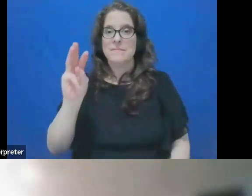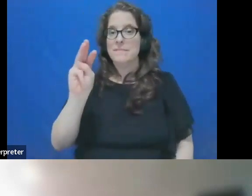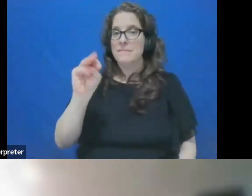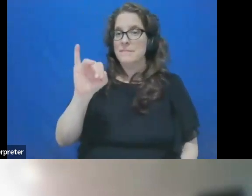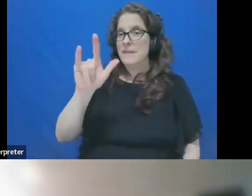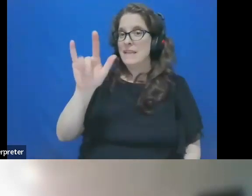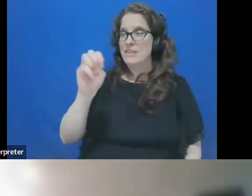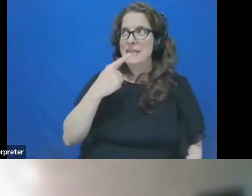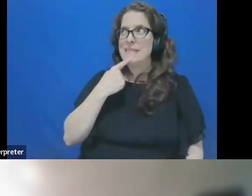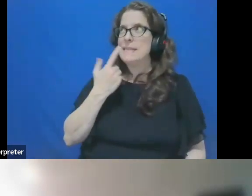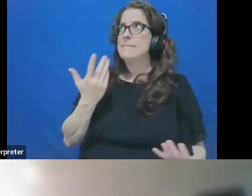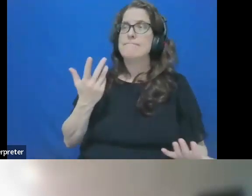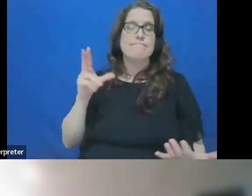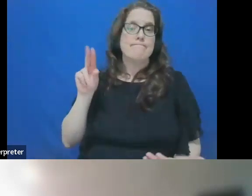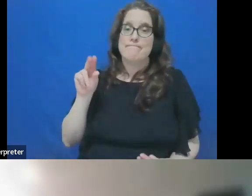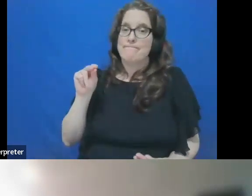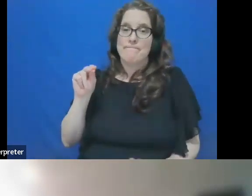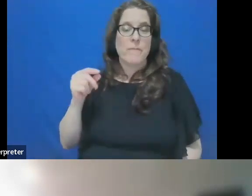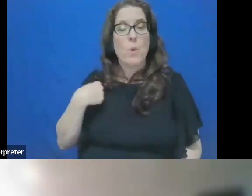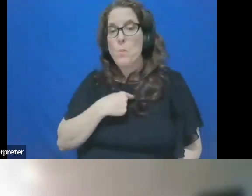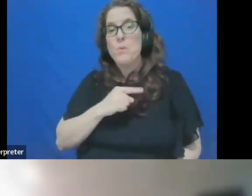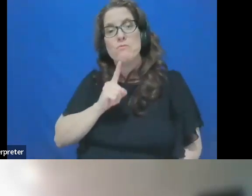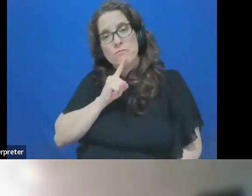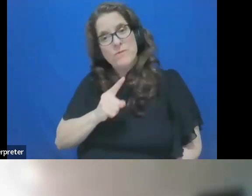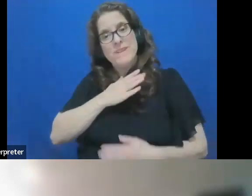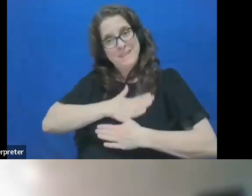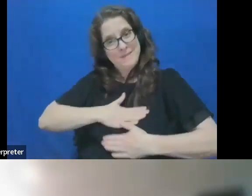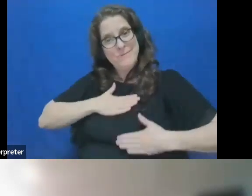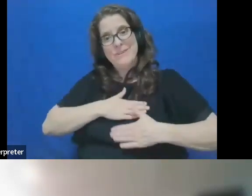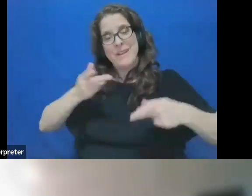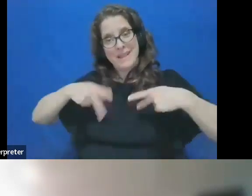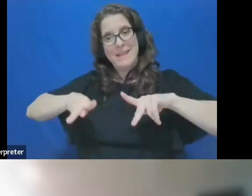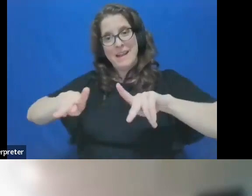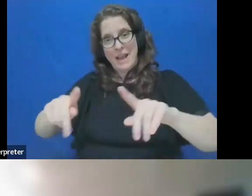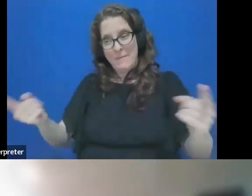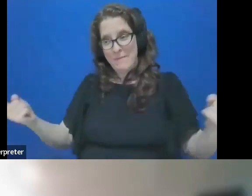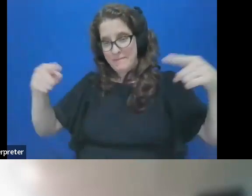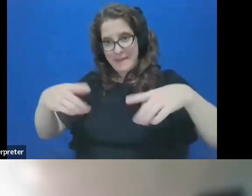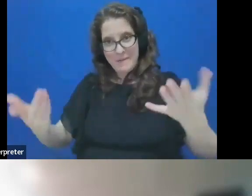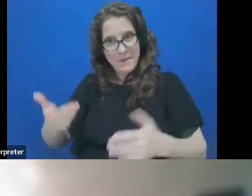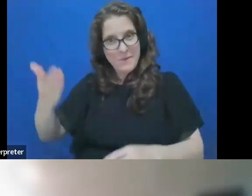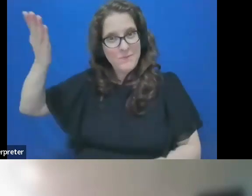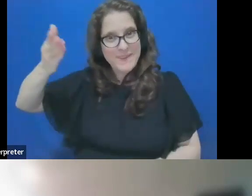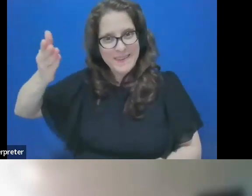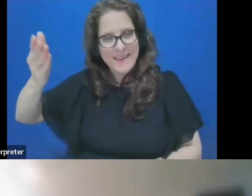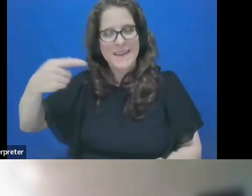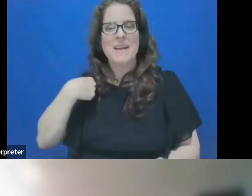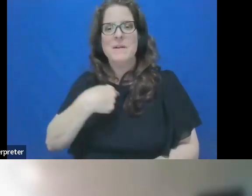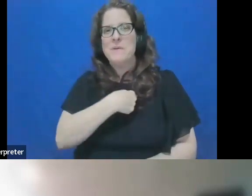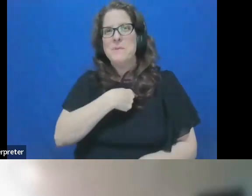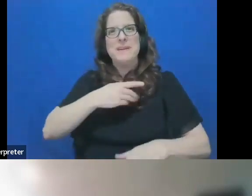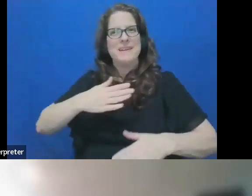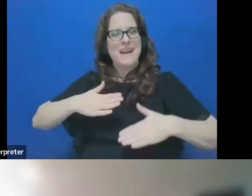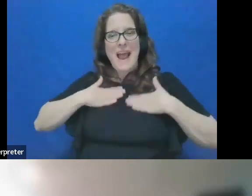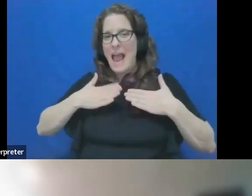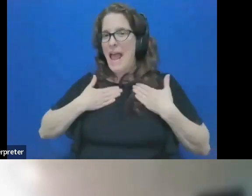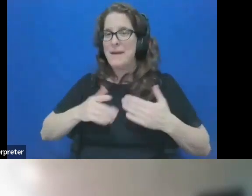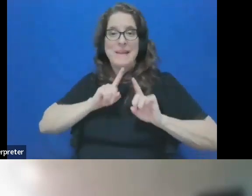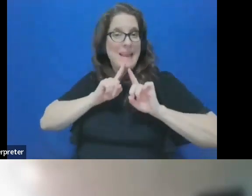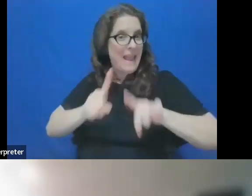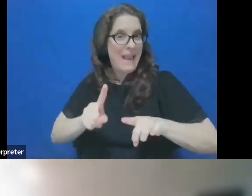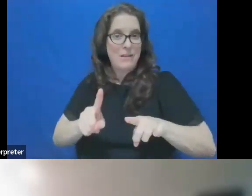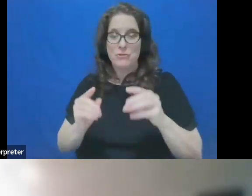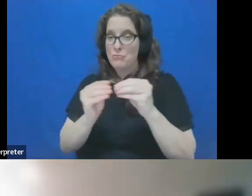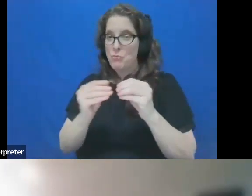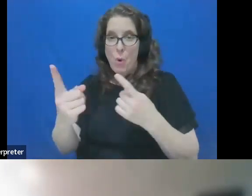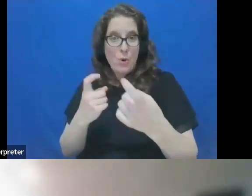I don't think so. We really appreciate the opportunity to be here, and again, are happy to answer additional